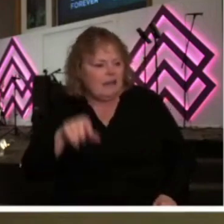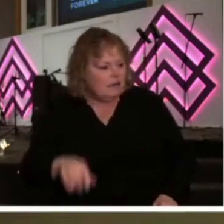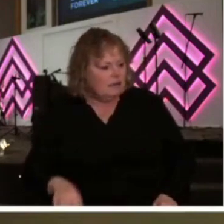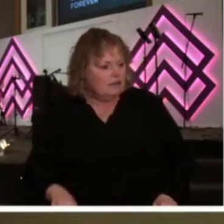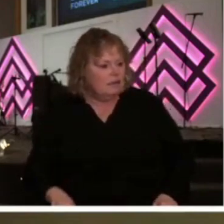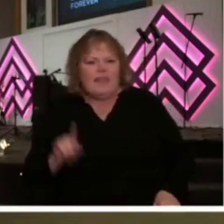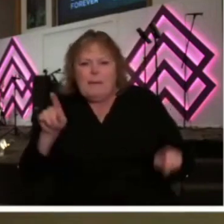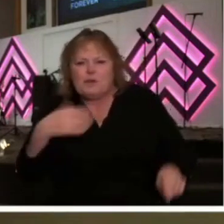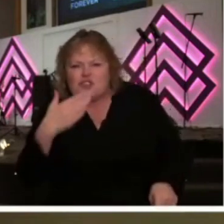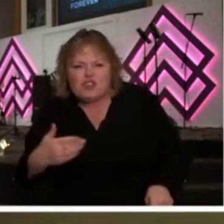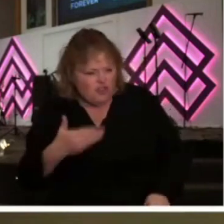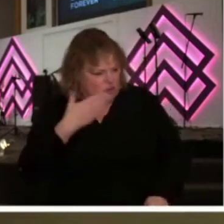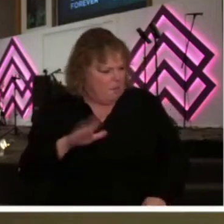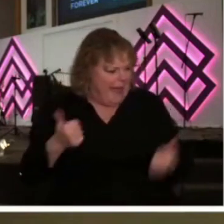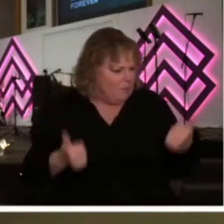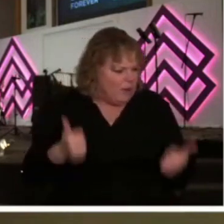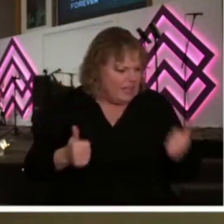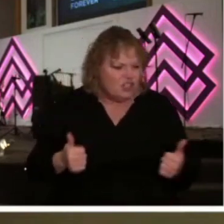or bad?